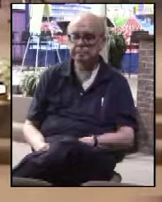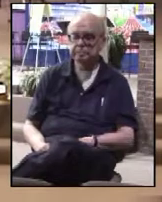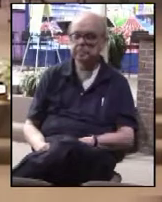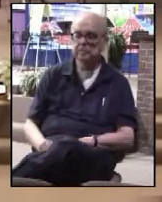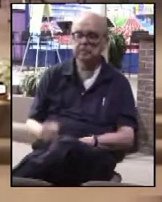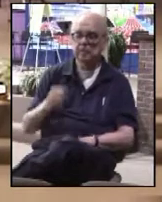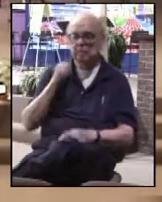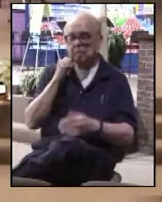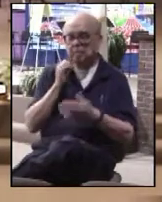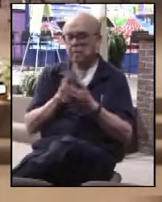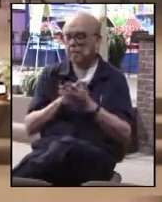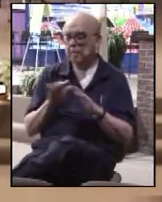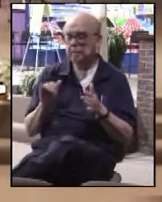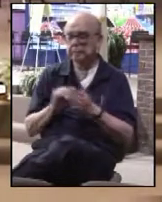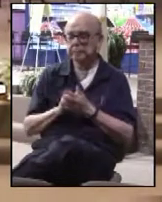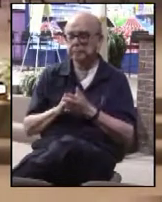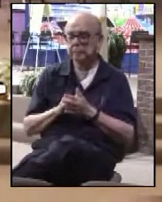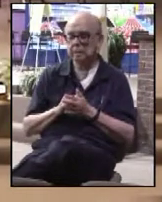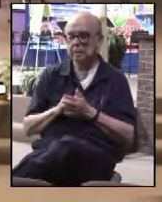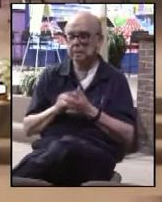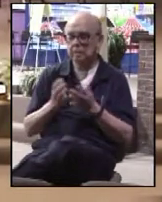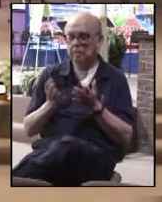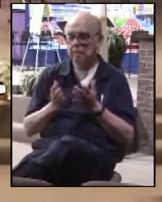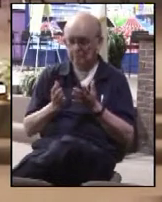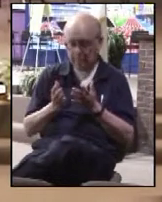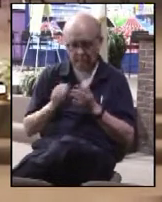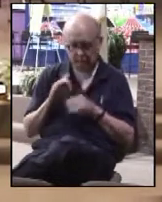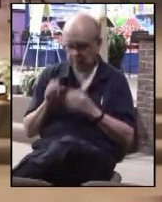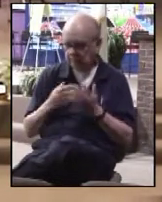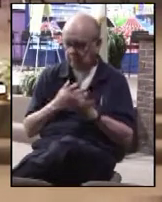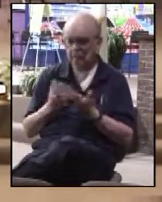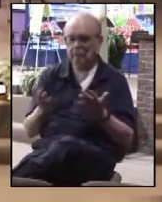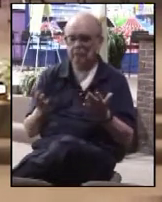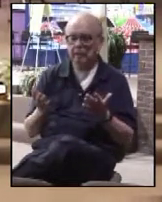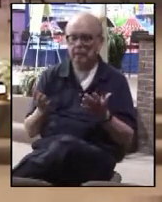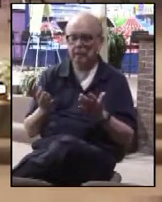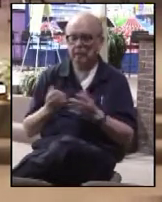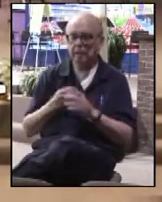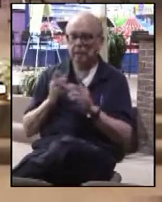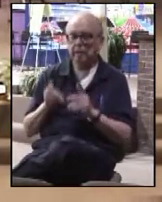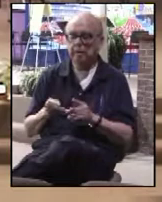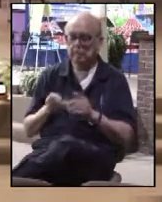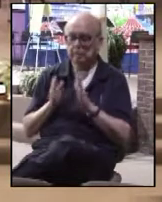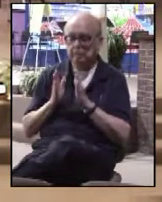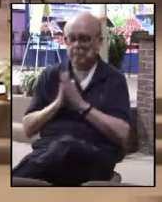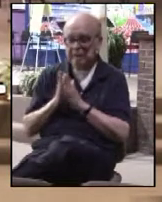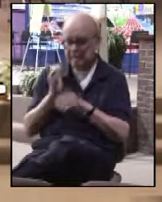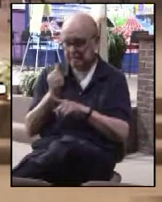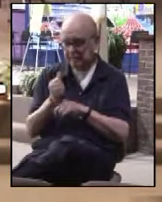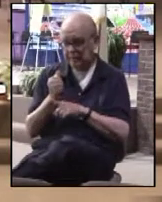she didn't do this okay I want you all to bow your heads and raise your hands and all this stuff each one of them prayed themselves